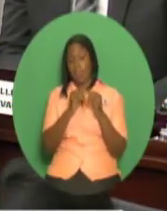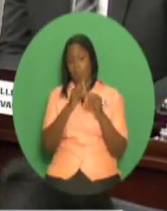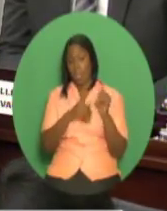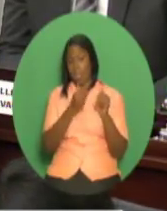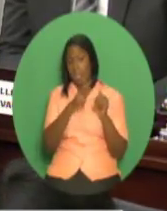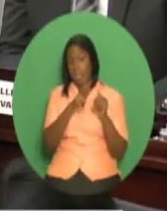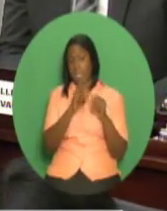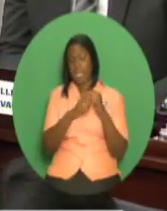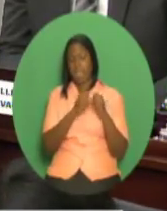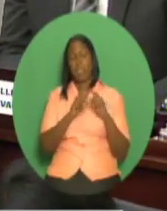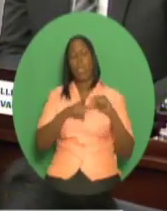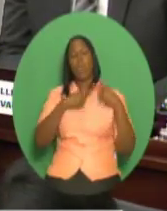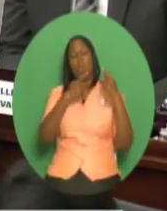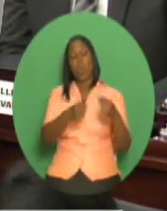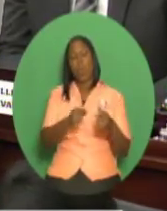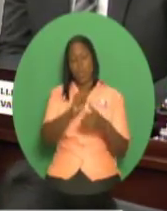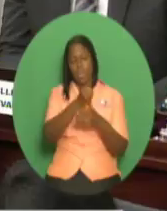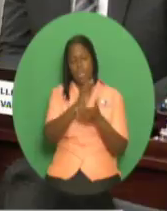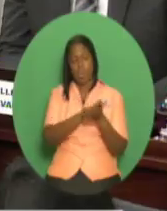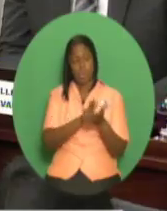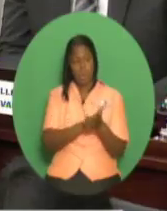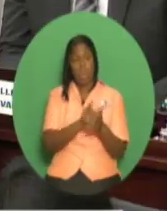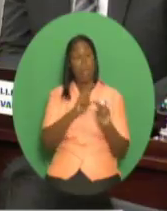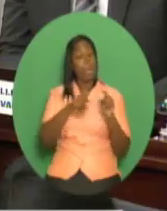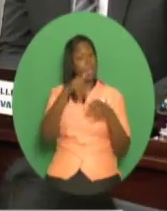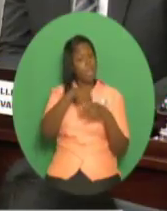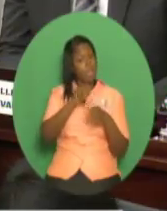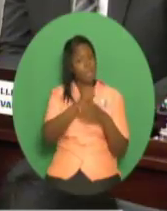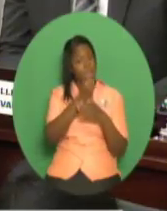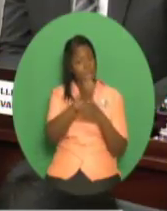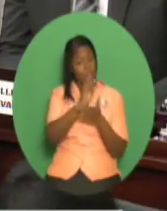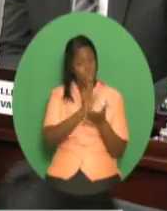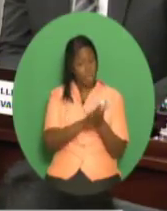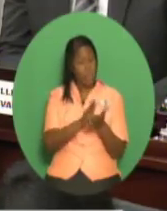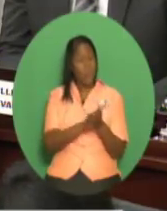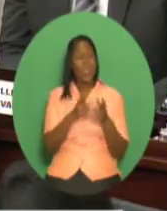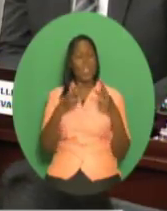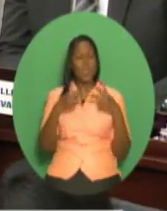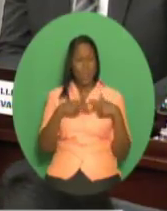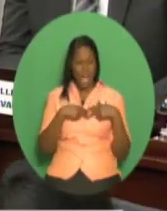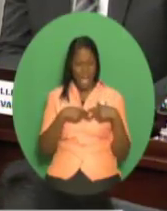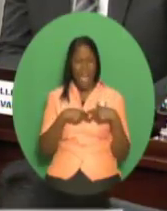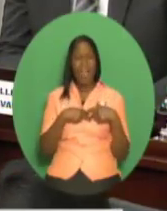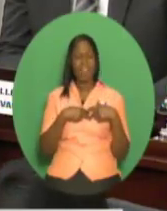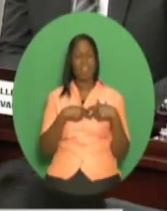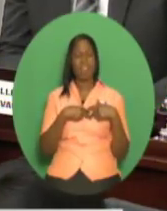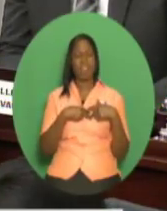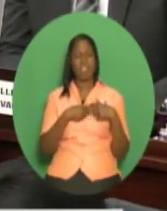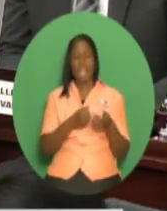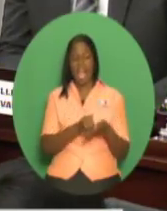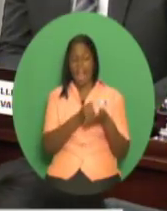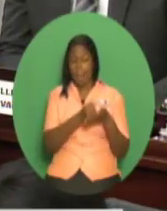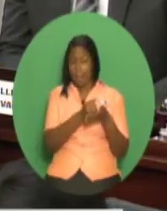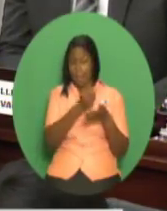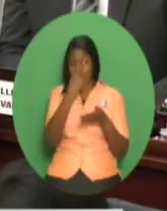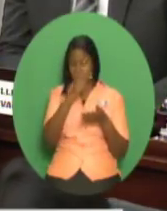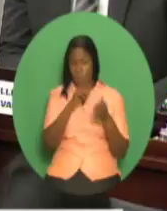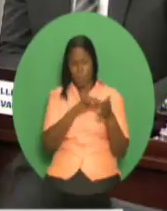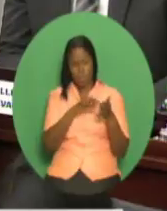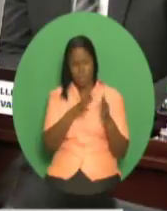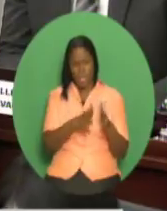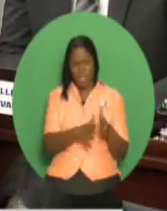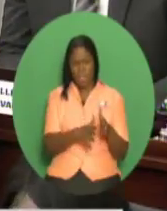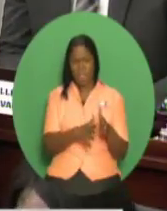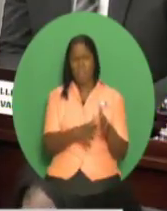certain measures to assist them. First of all, we have identified a number of schools that will